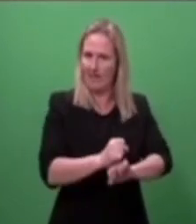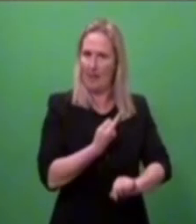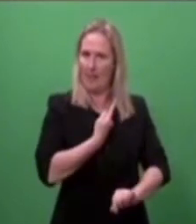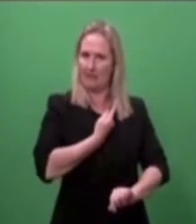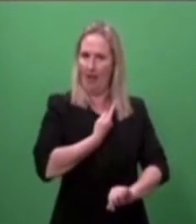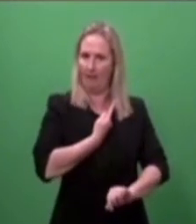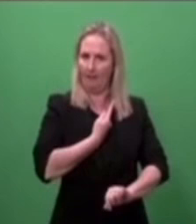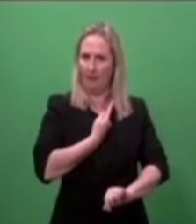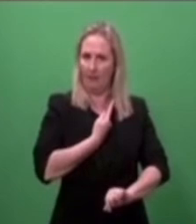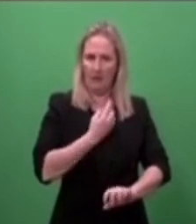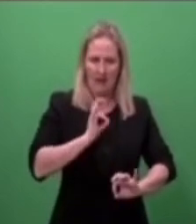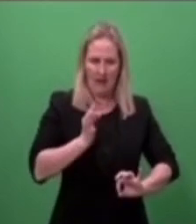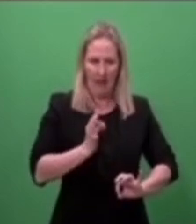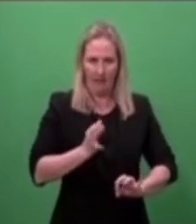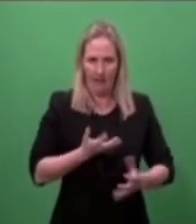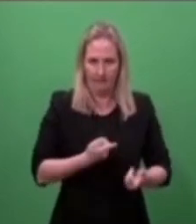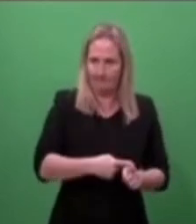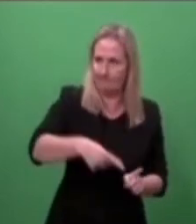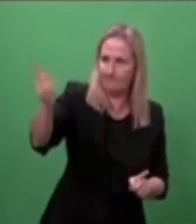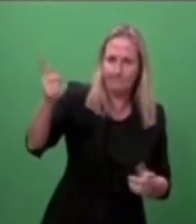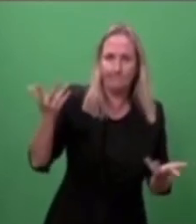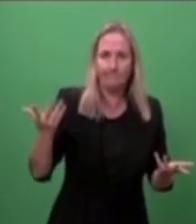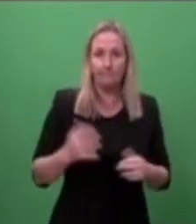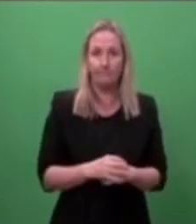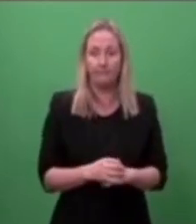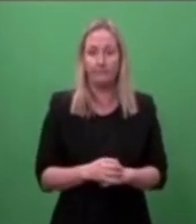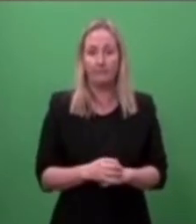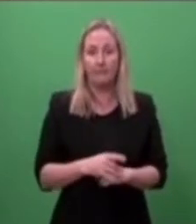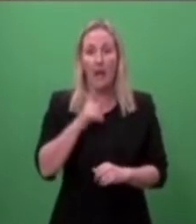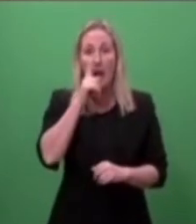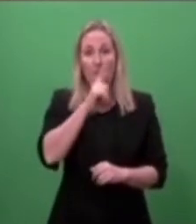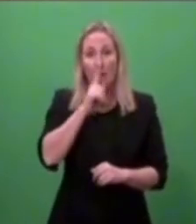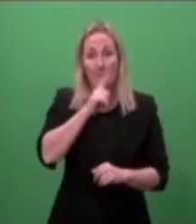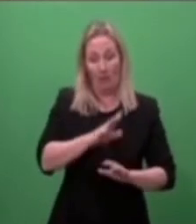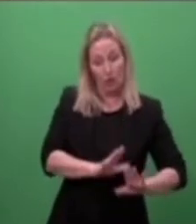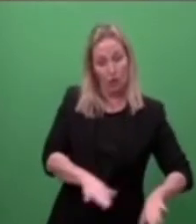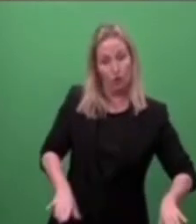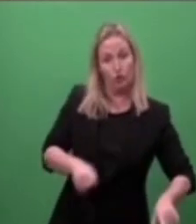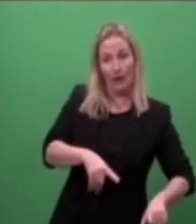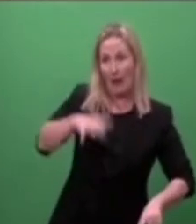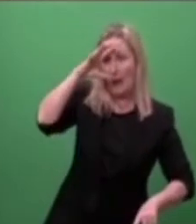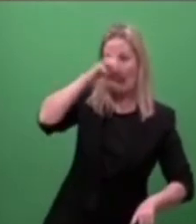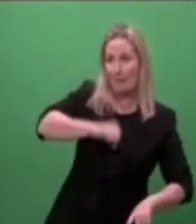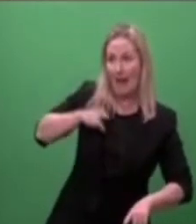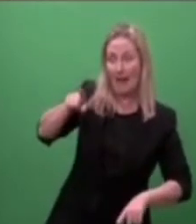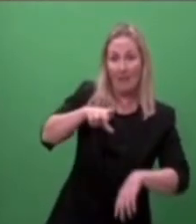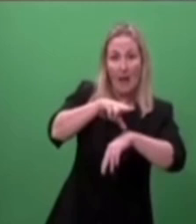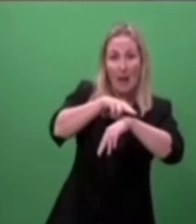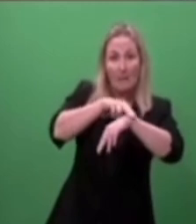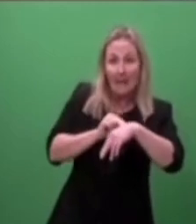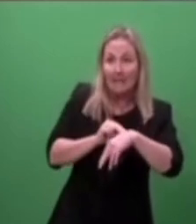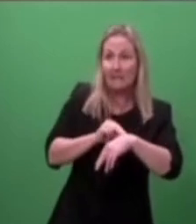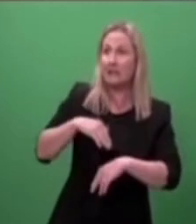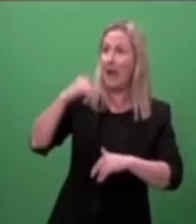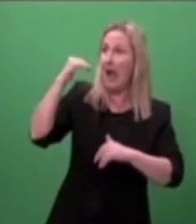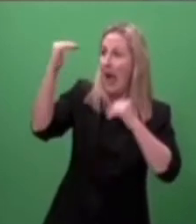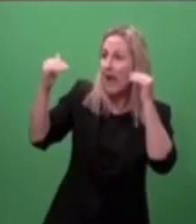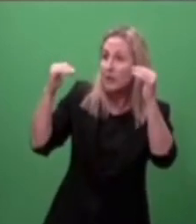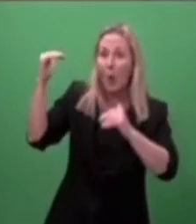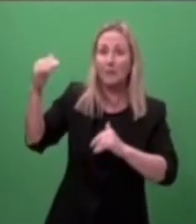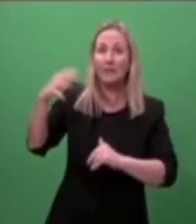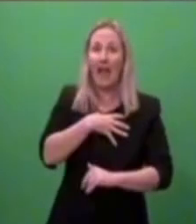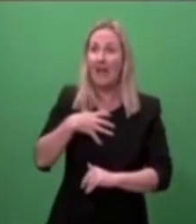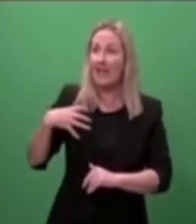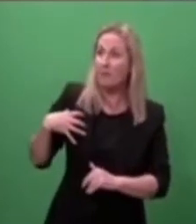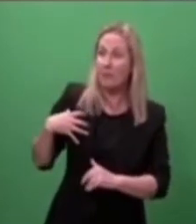Children believed that police, government, and other adults who were complicit in the abuse due to the stonewalling